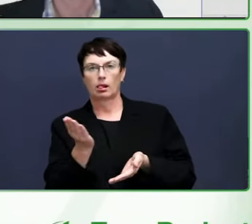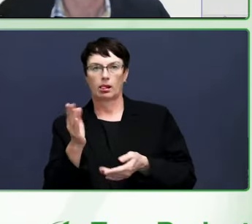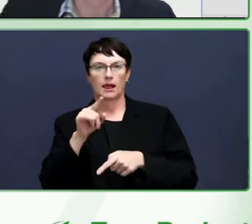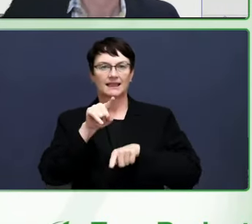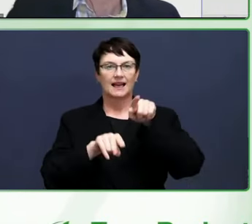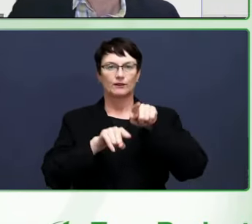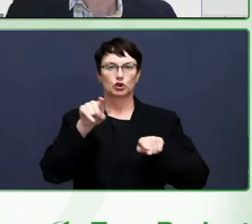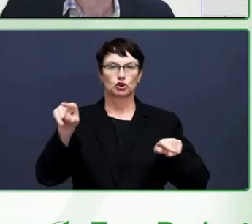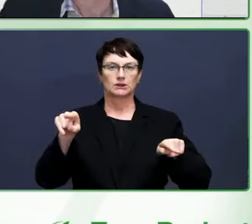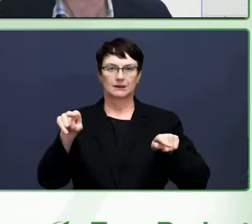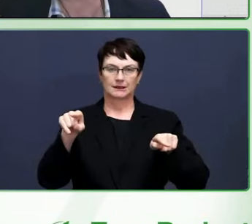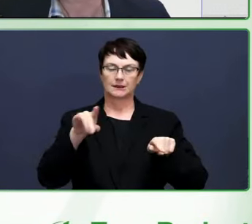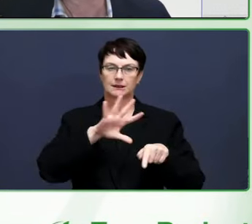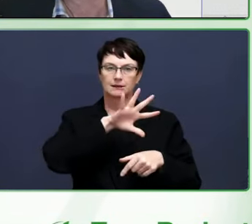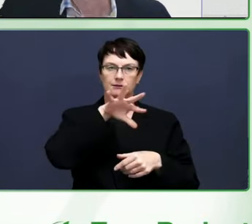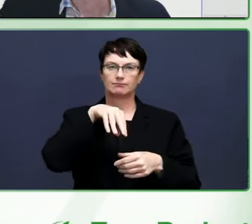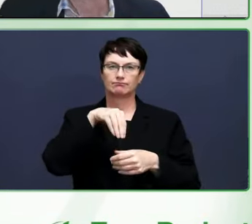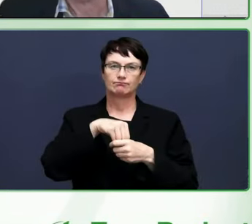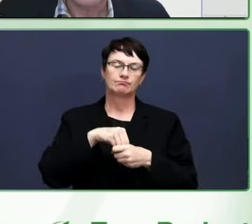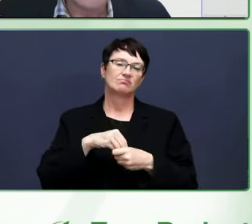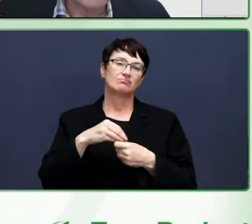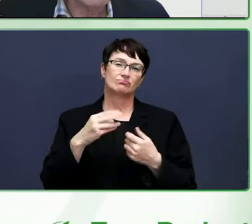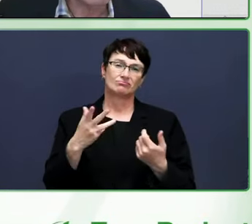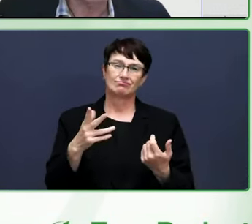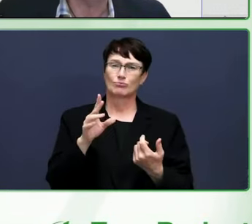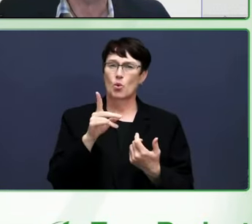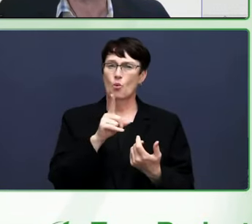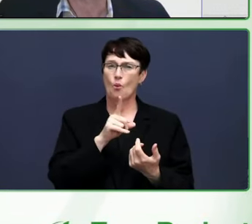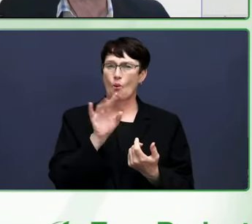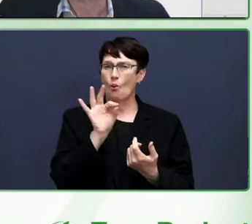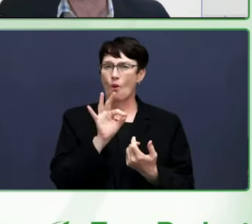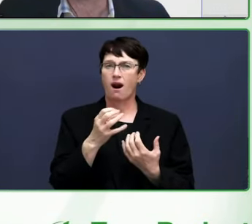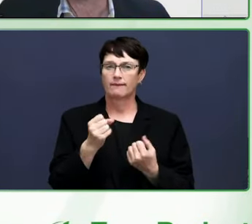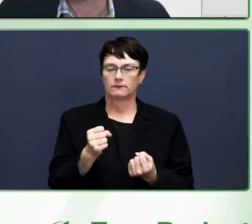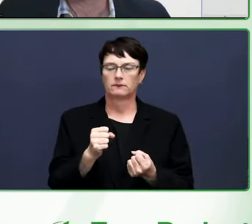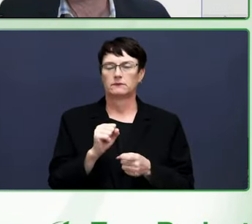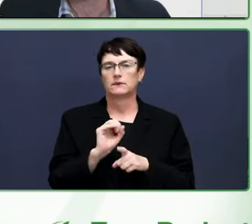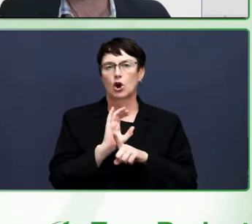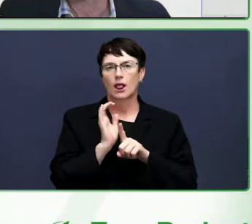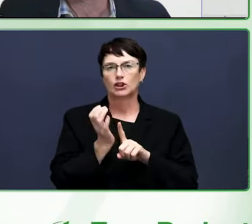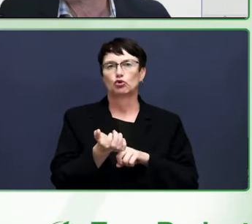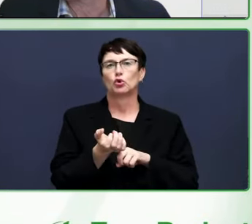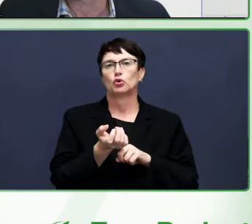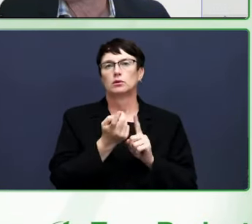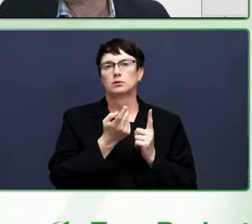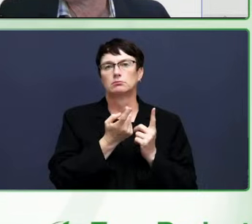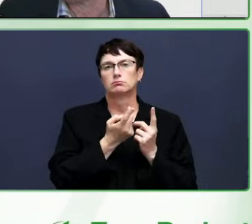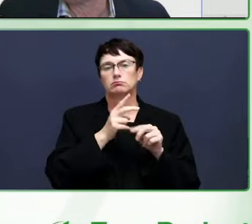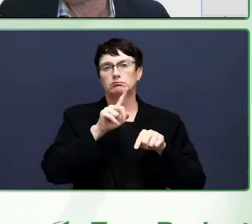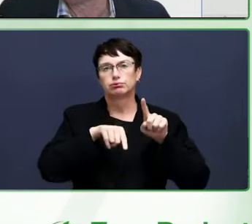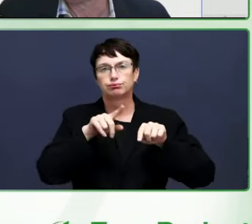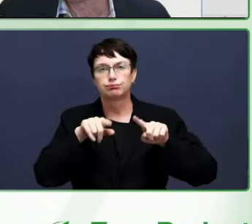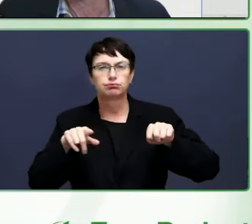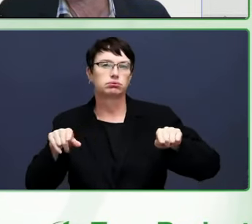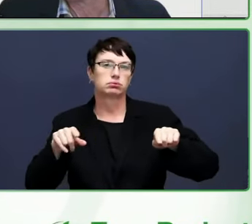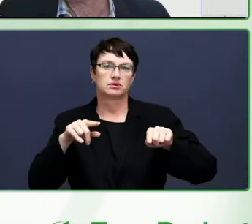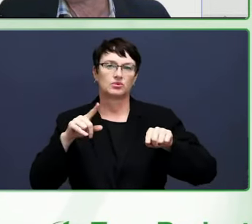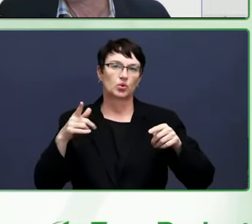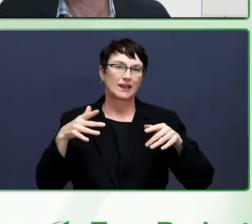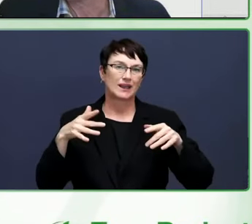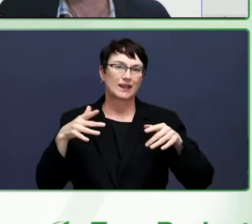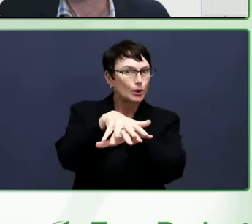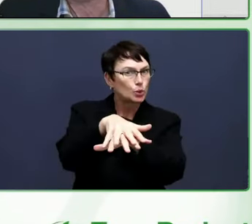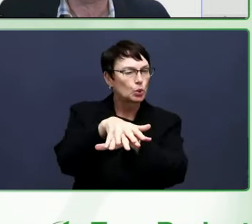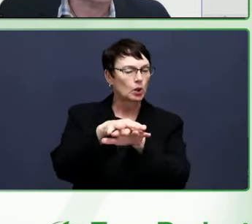Well, thank you, Rachel, for the question. As you know, Spain is a very decentralized country.